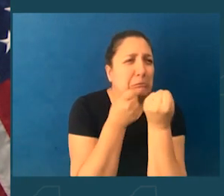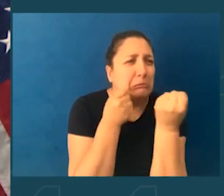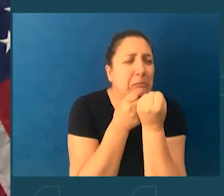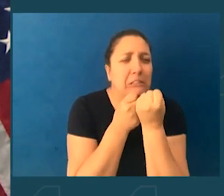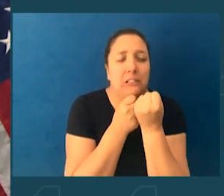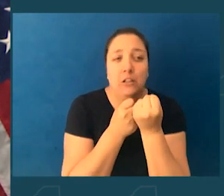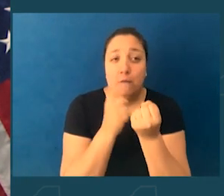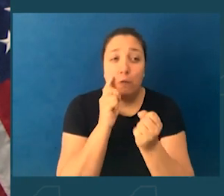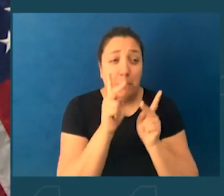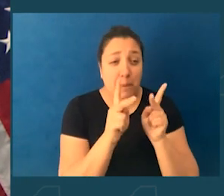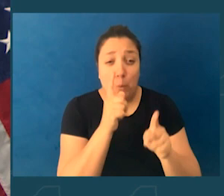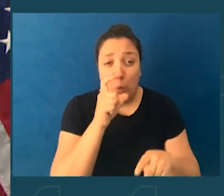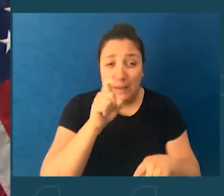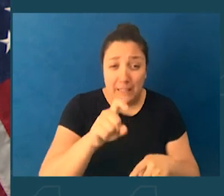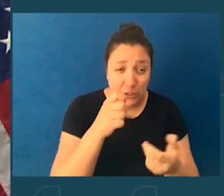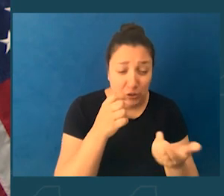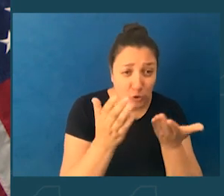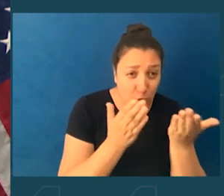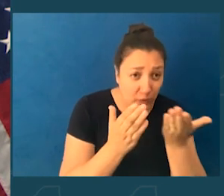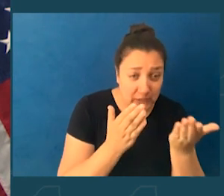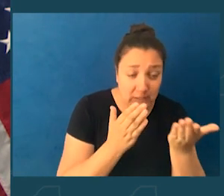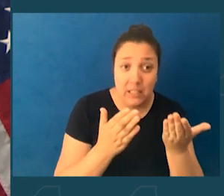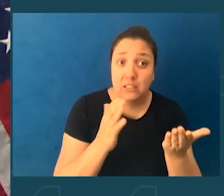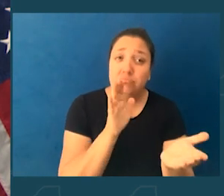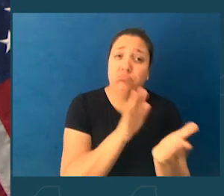providers. Let's give a round of applause to Dr. Ann Sullivan.